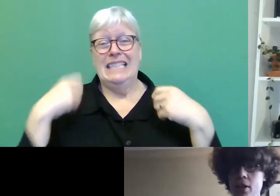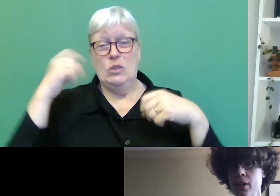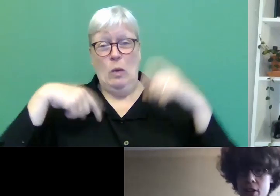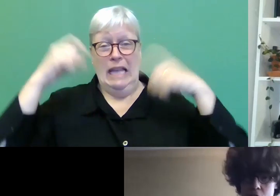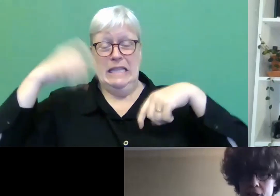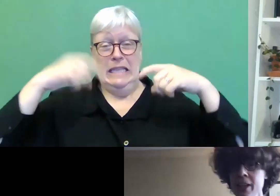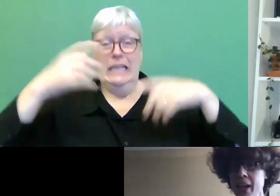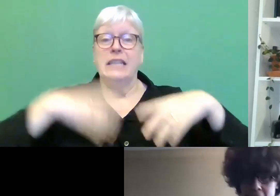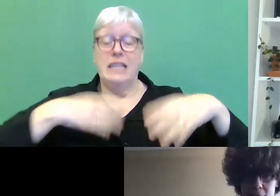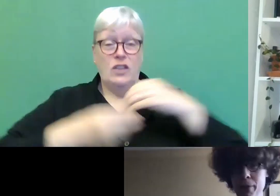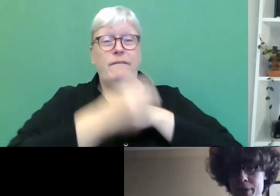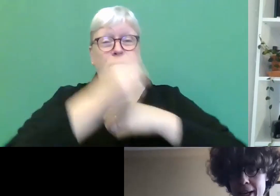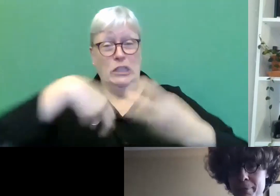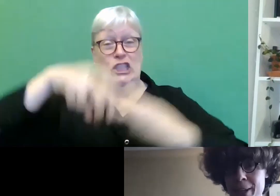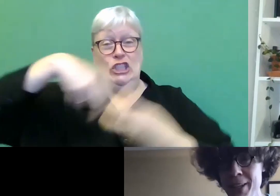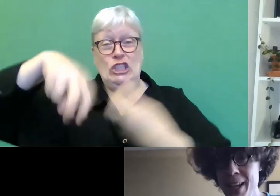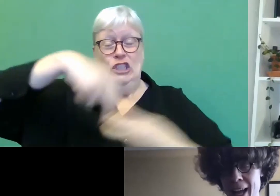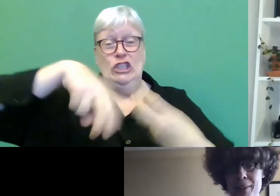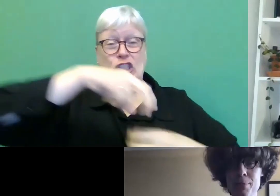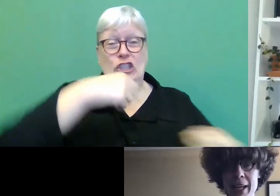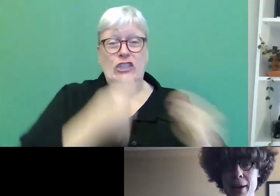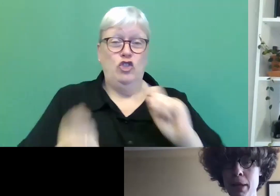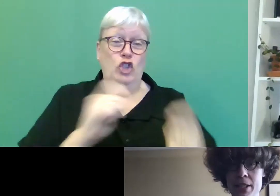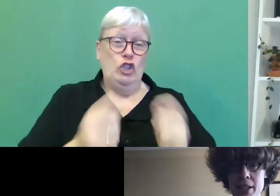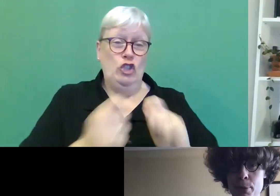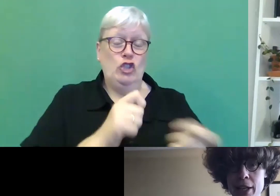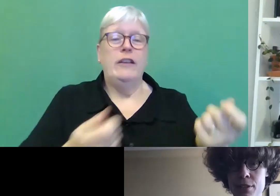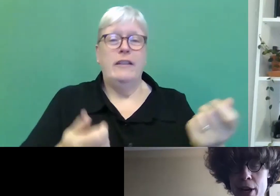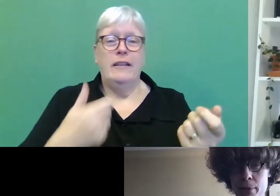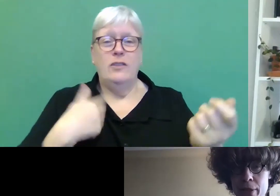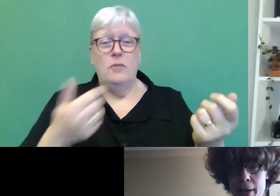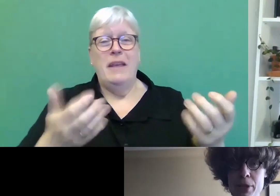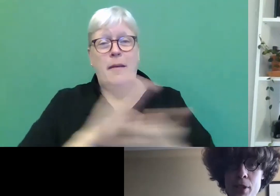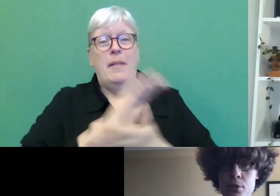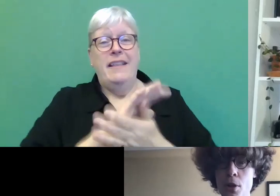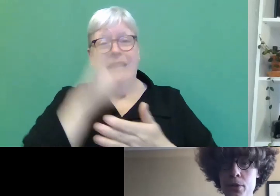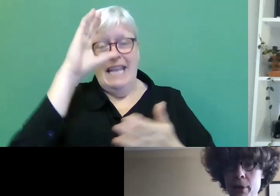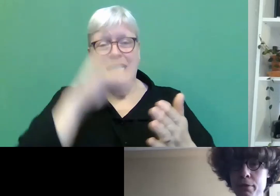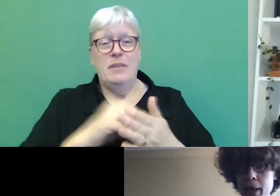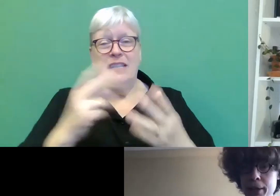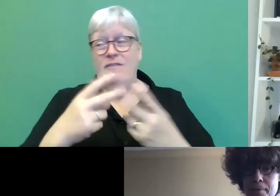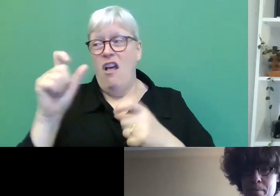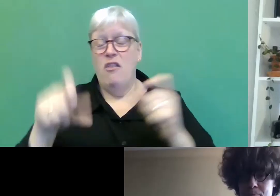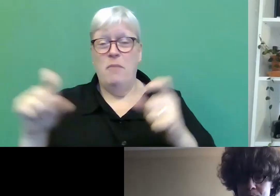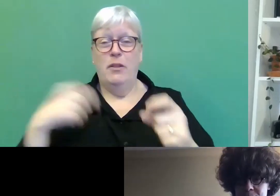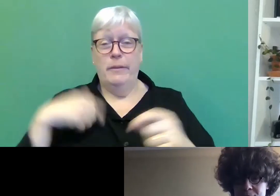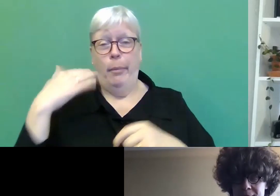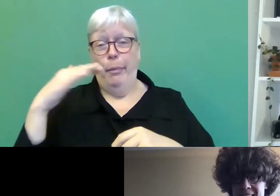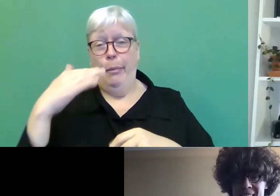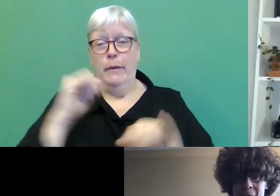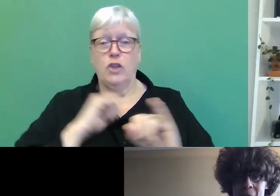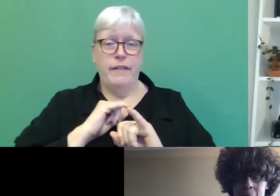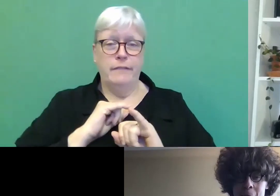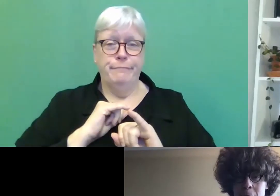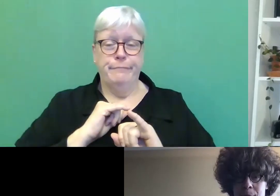in circulation at any one time to make it a pleasant experience for anyone that came into close contact with me. There's